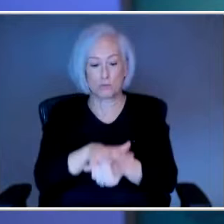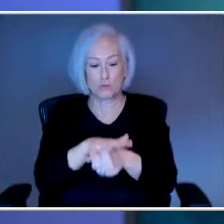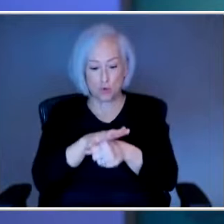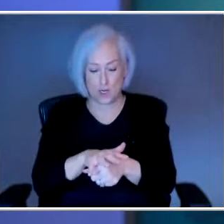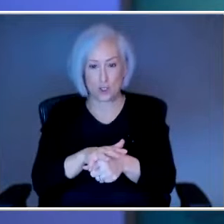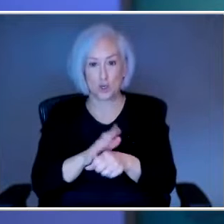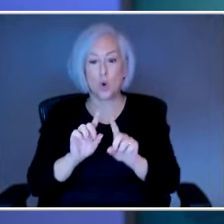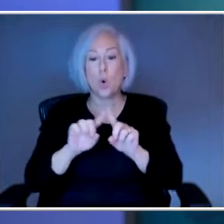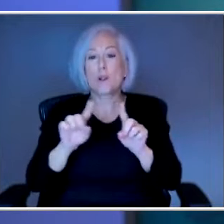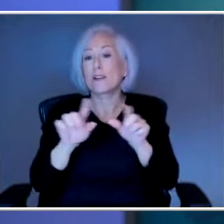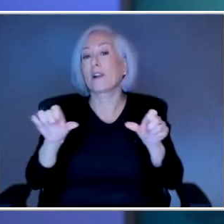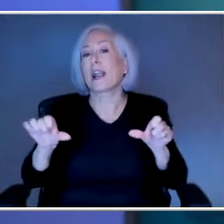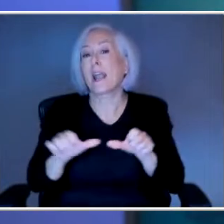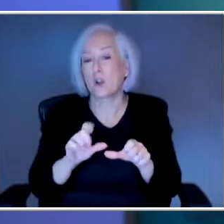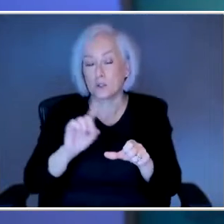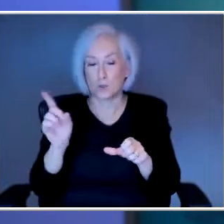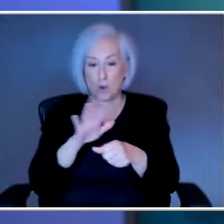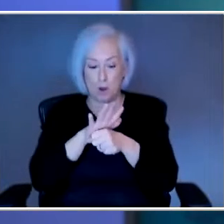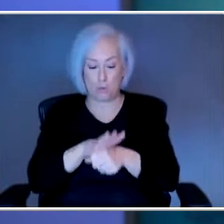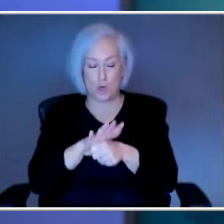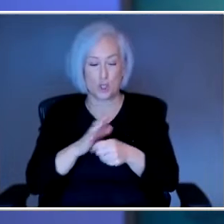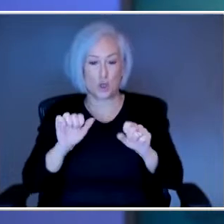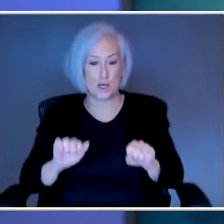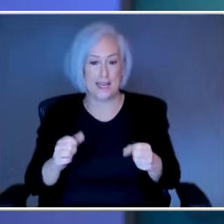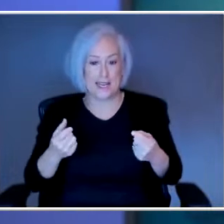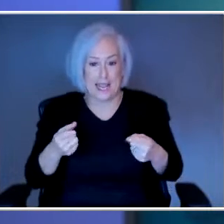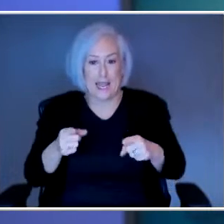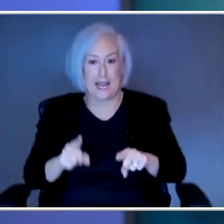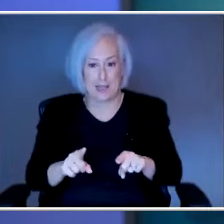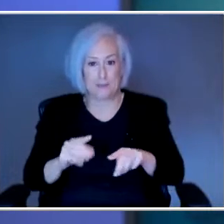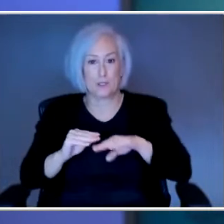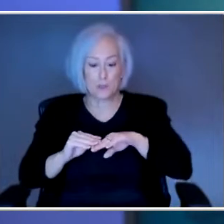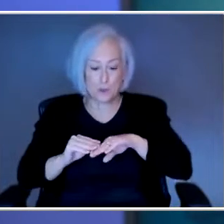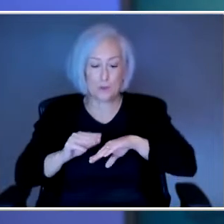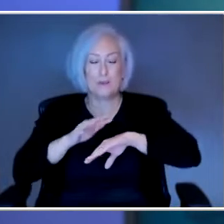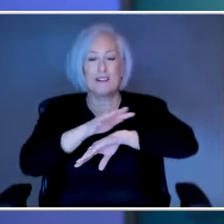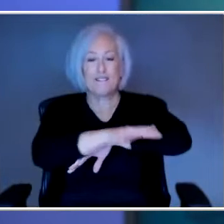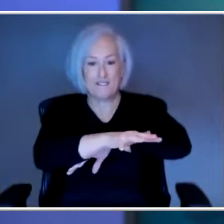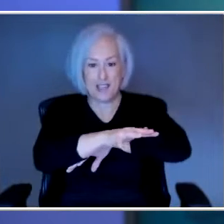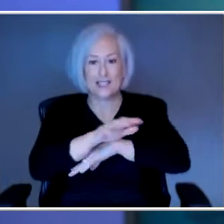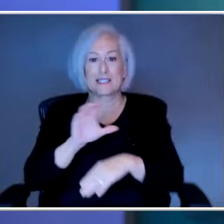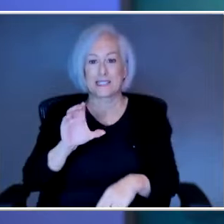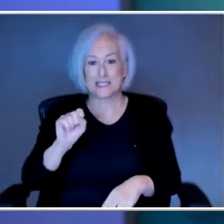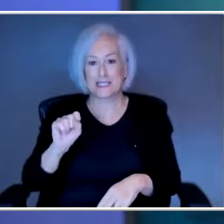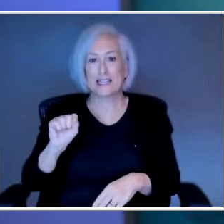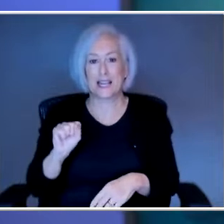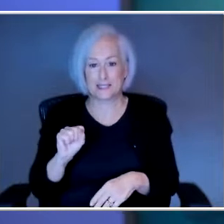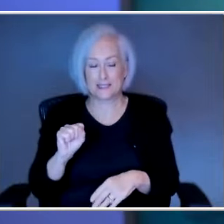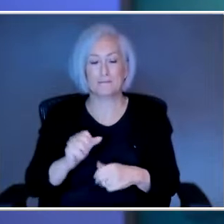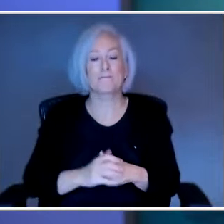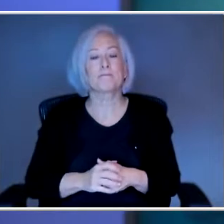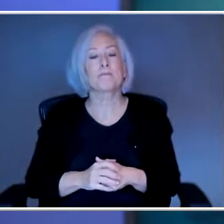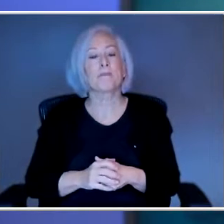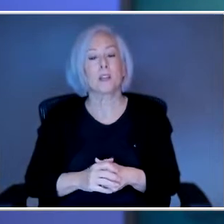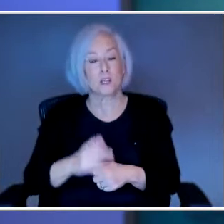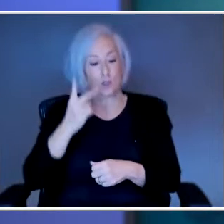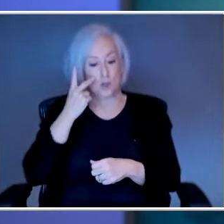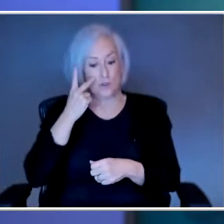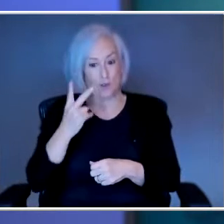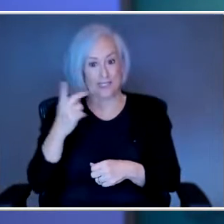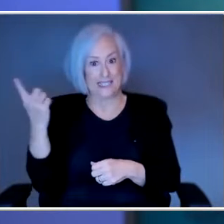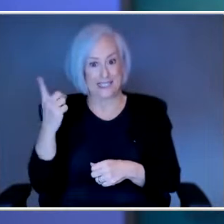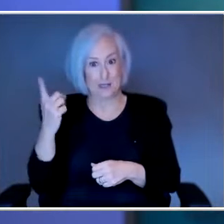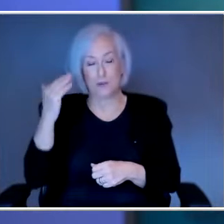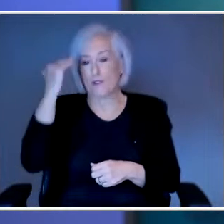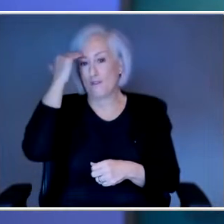on them, and more than one thing that can be injurious to that nerve. So seeing somebody who is familiar with carpal tunnel syndrome, or a hand